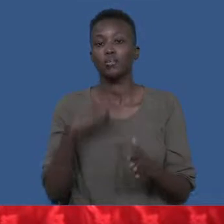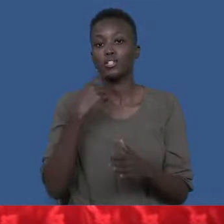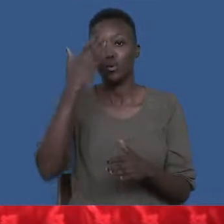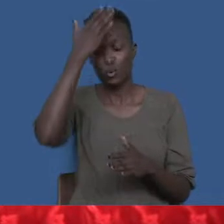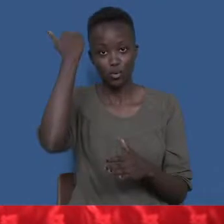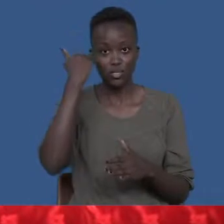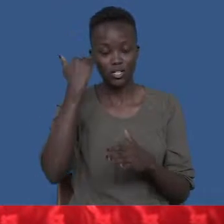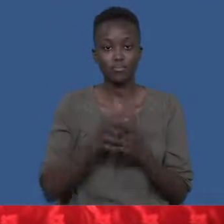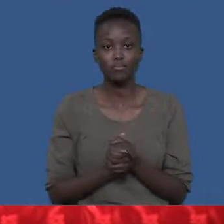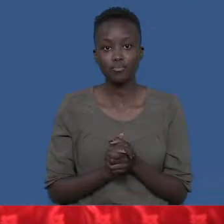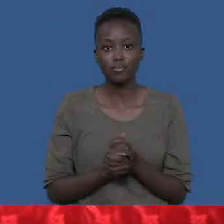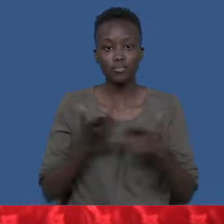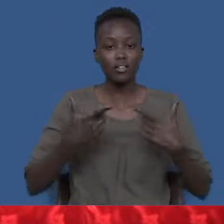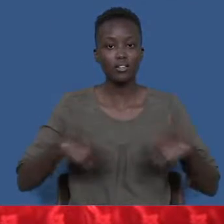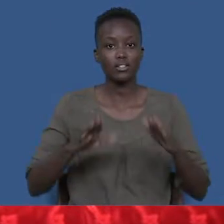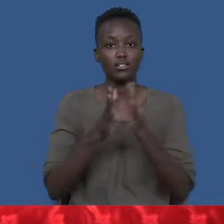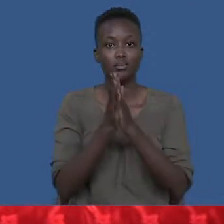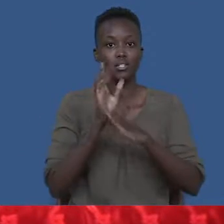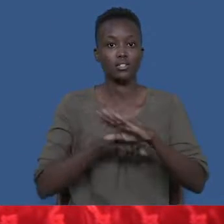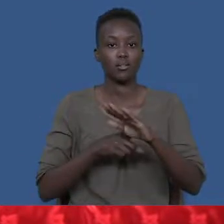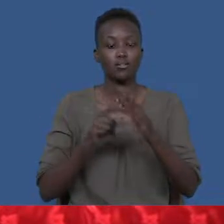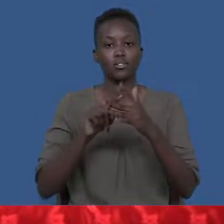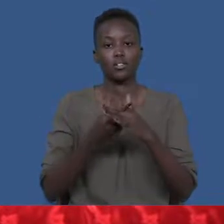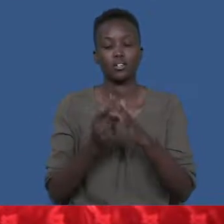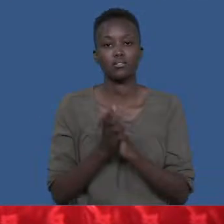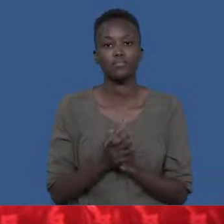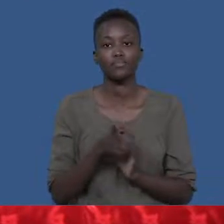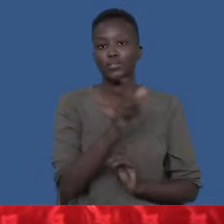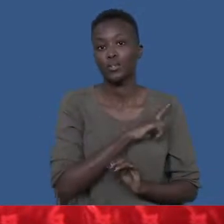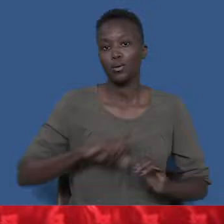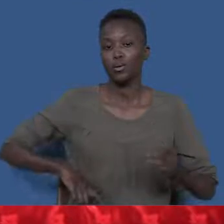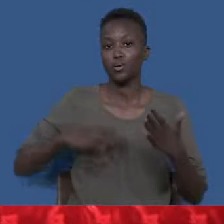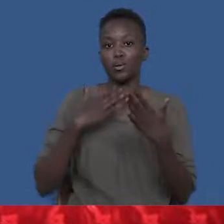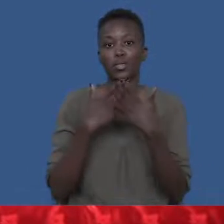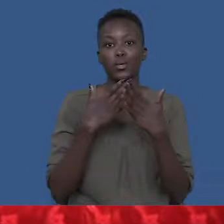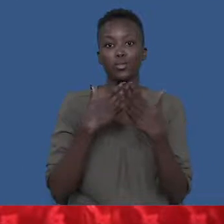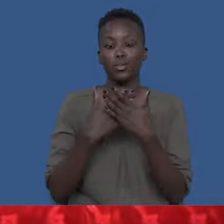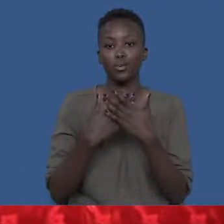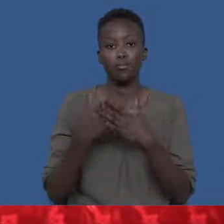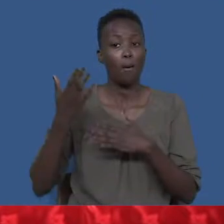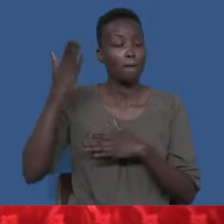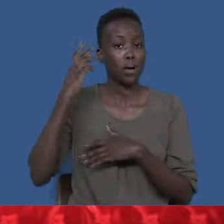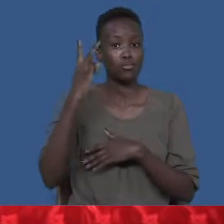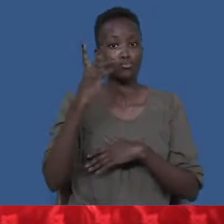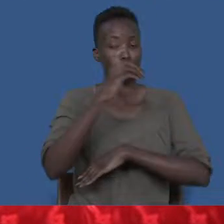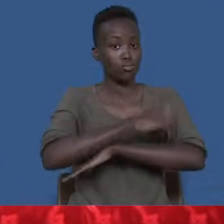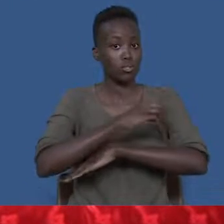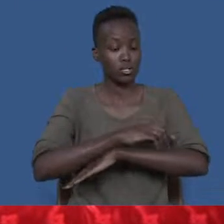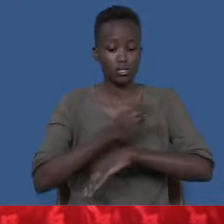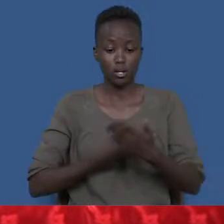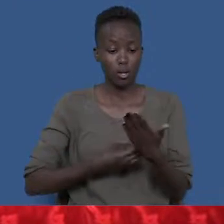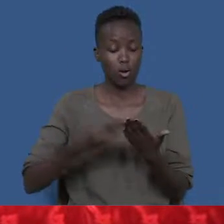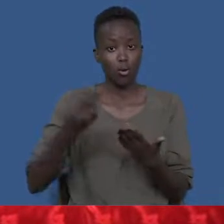Njuguna. May we pray as we begin. Lord, we thank you for the last 2 days in the Holy